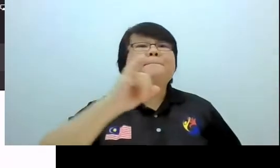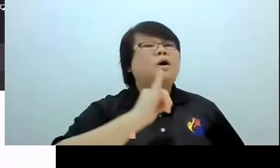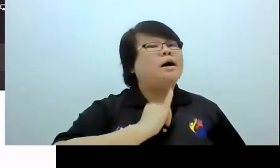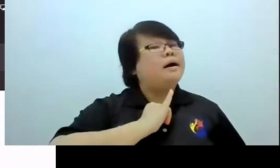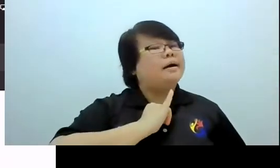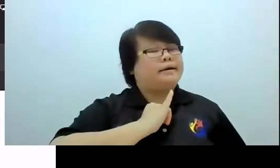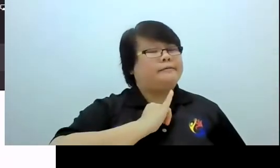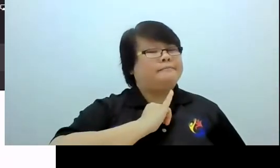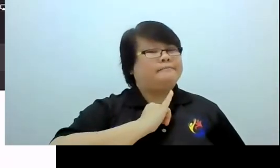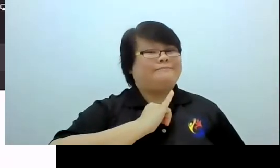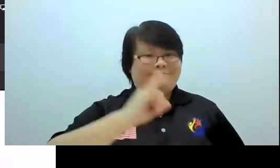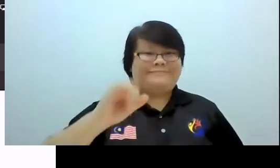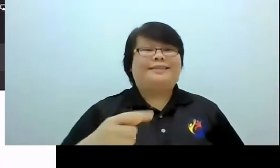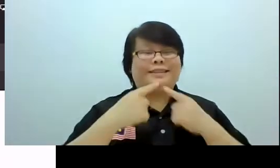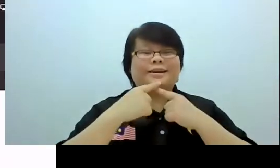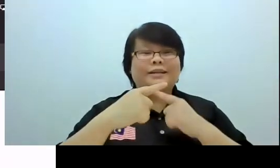am I?